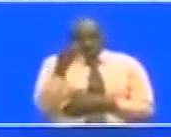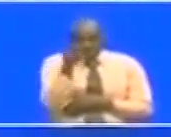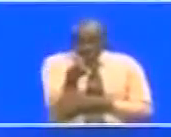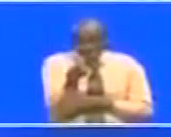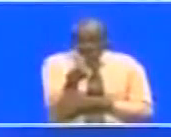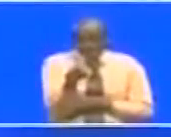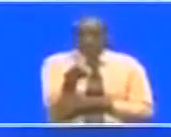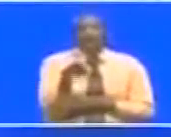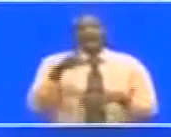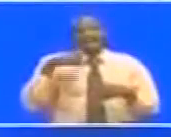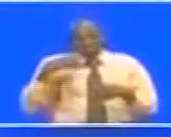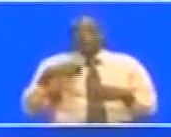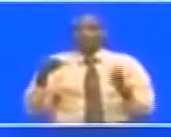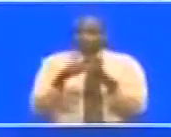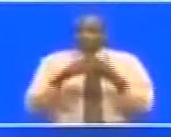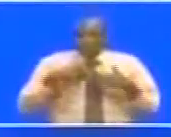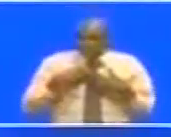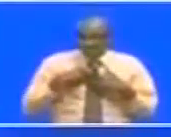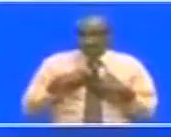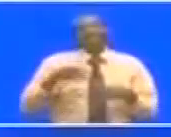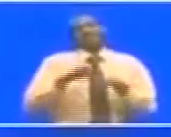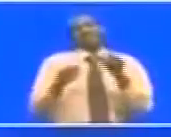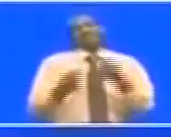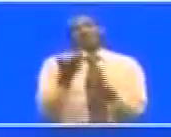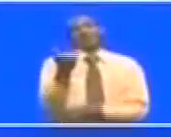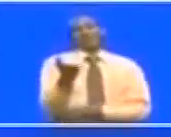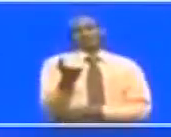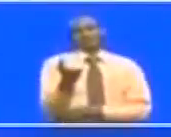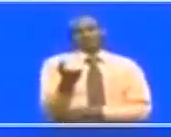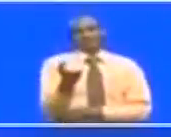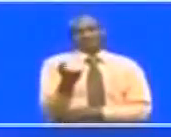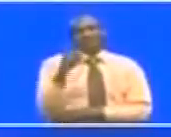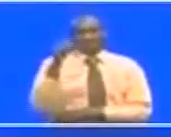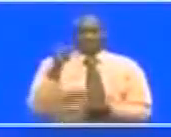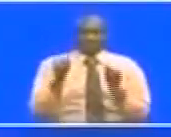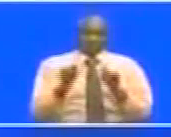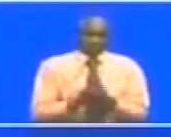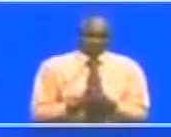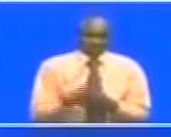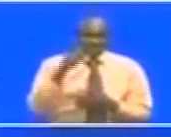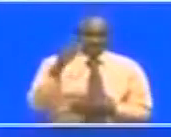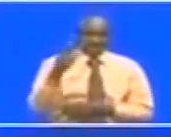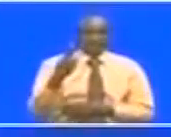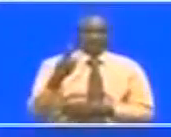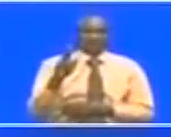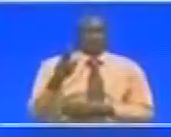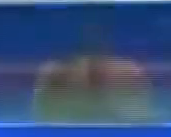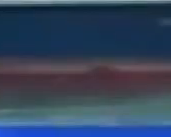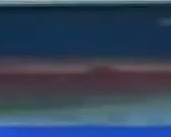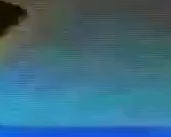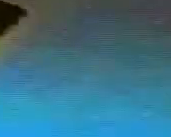sneezes, the whole of Tanzania catches a cold. Ben Kitilli, KTN News, Dar es Salaam, Tanzania.